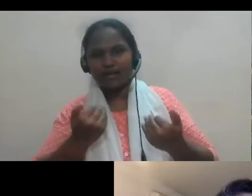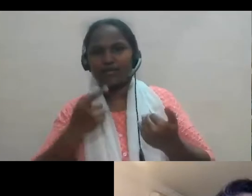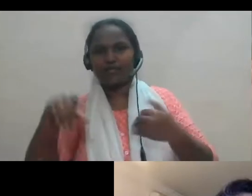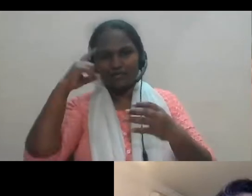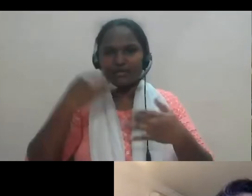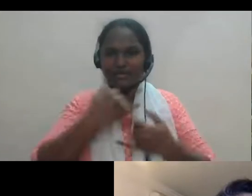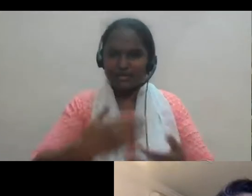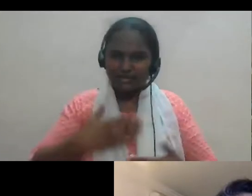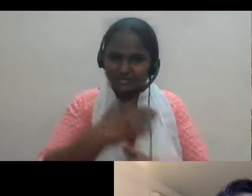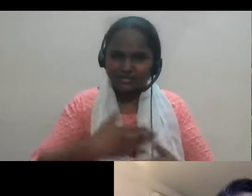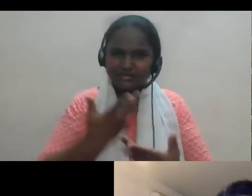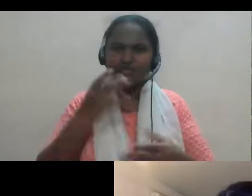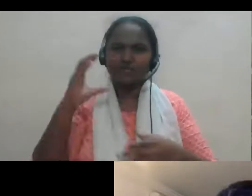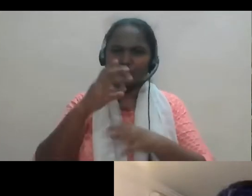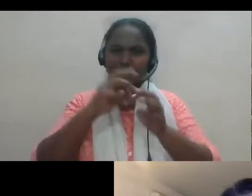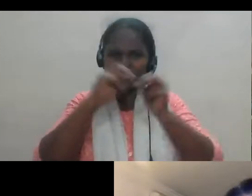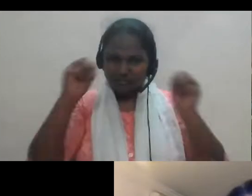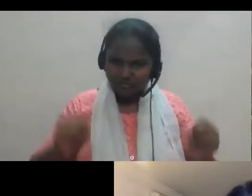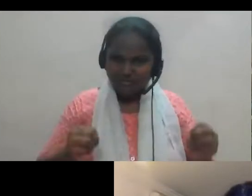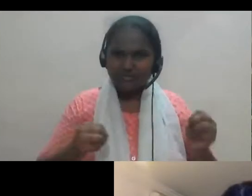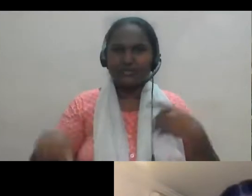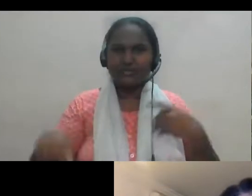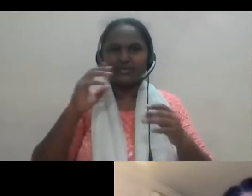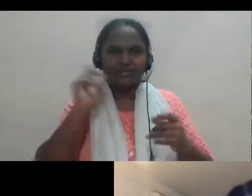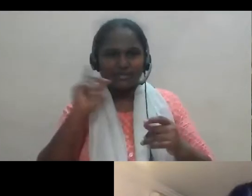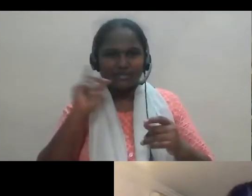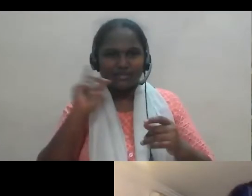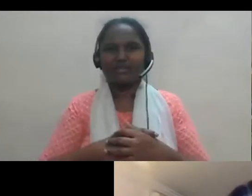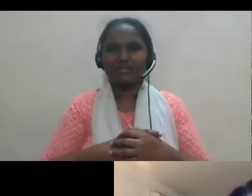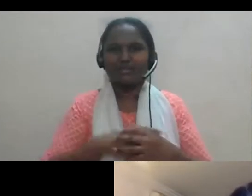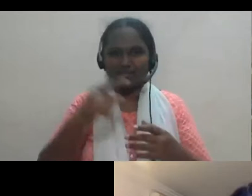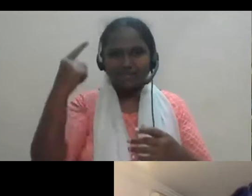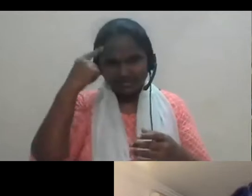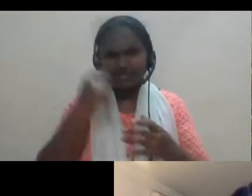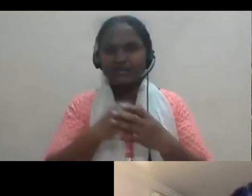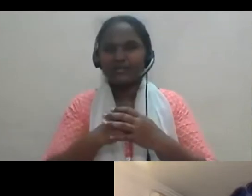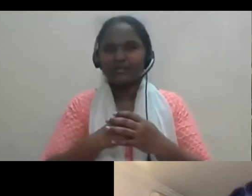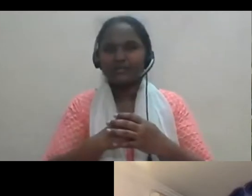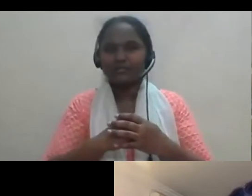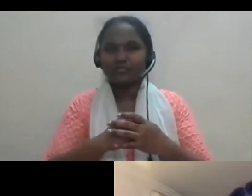join forces, museums in, you know, in the South. And I think that is such